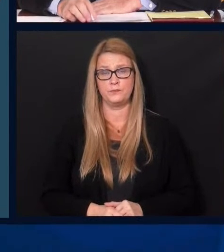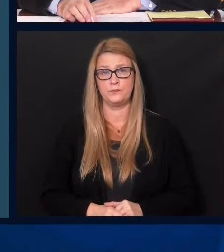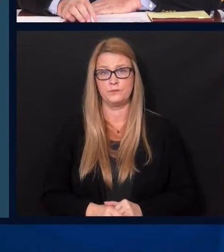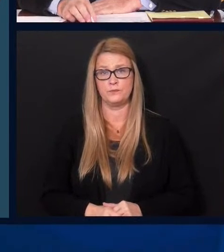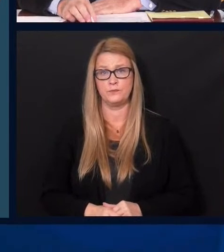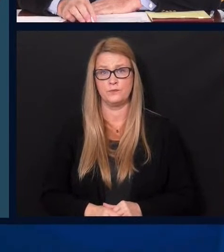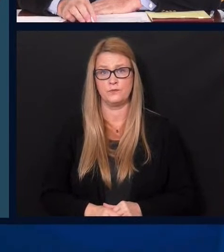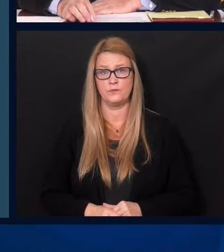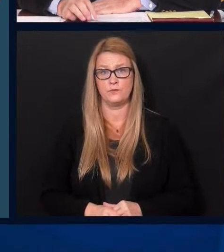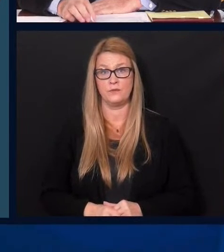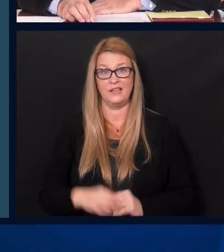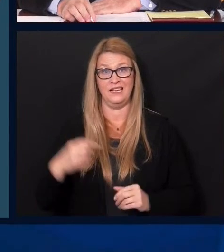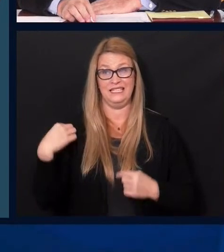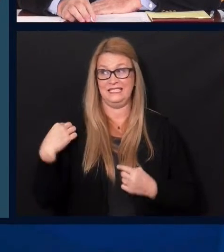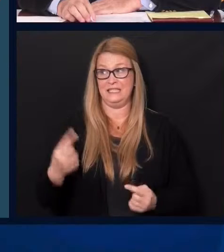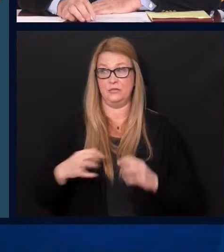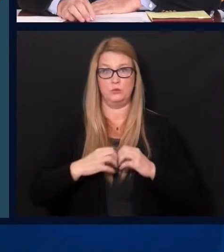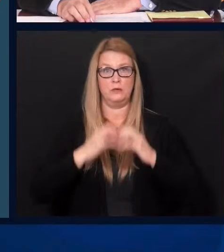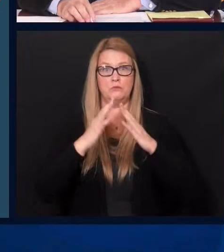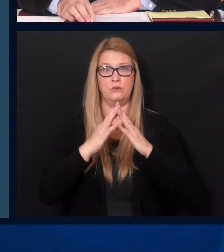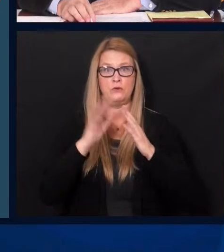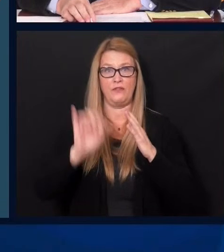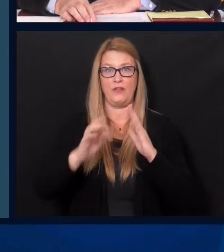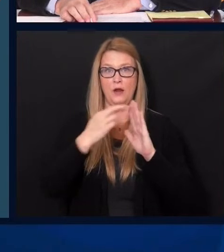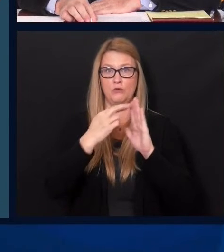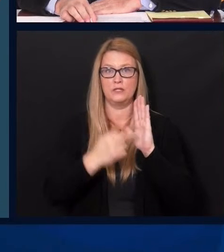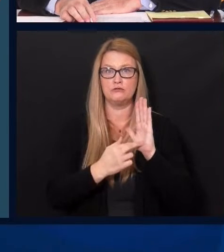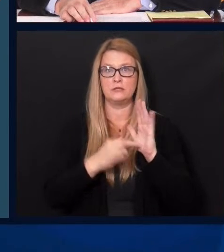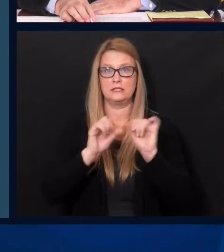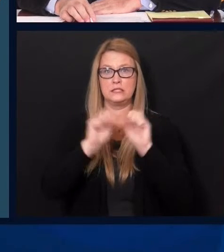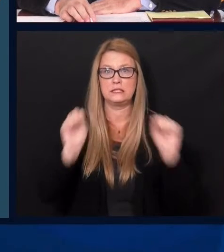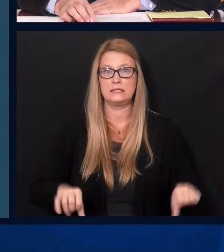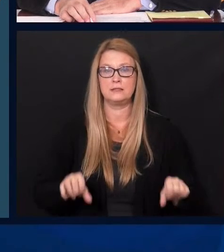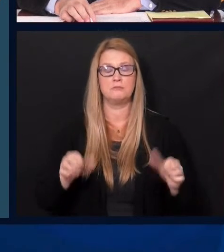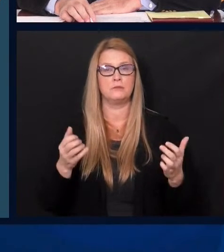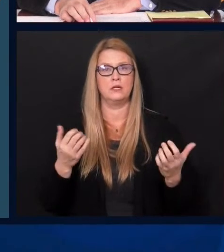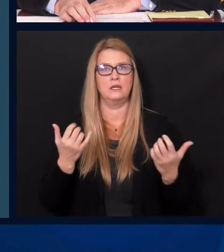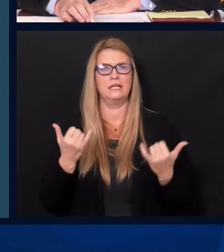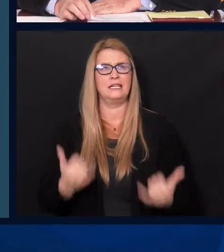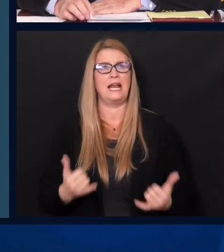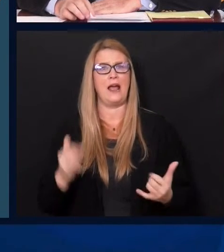Since we've launched this pre-registration, we've now registered